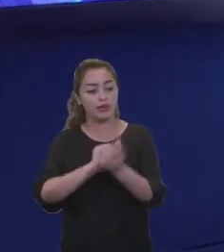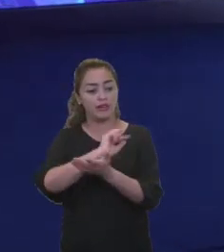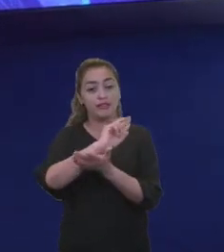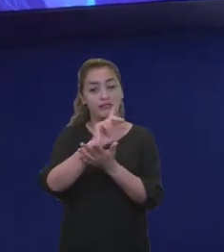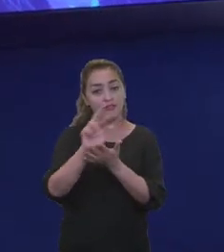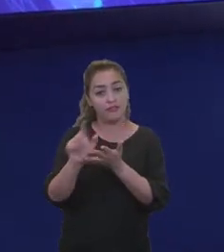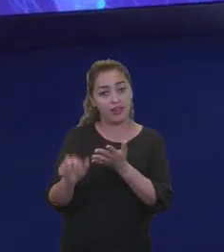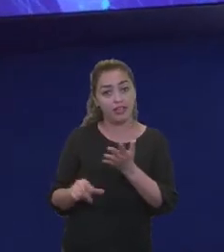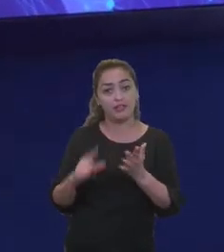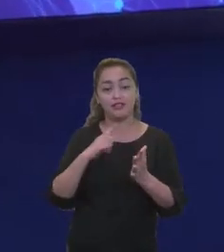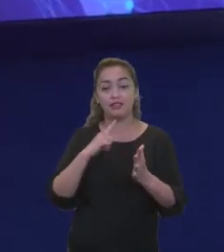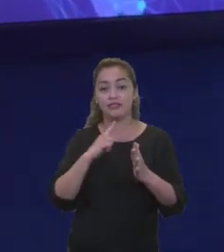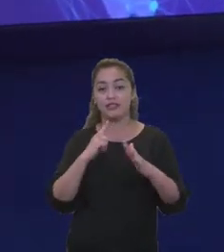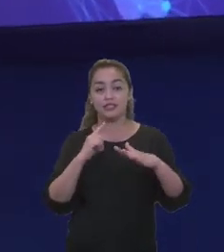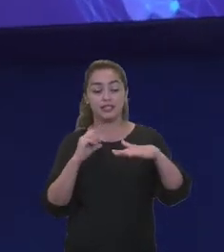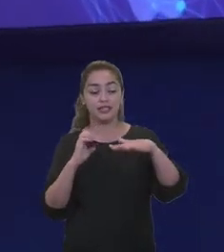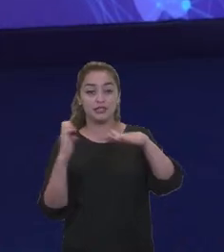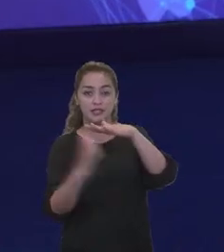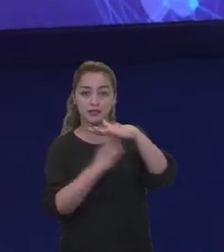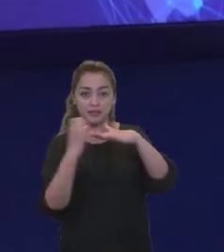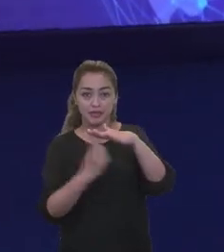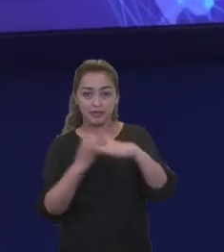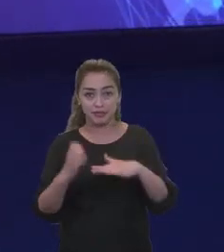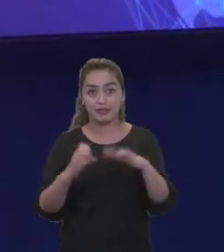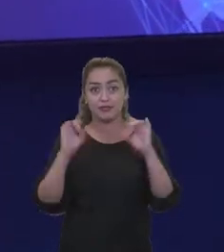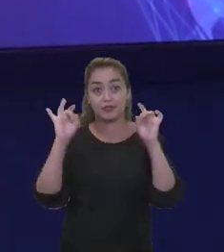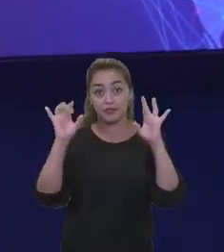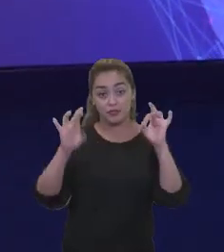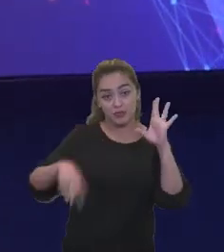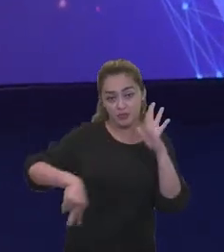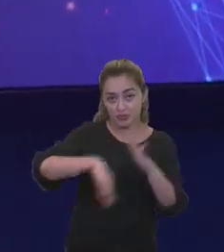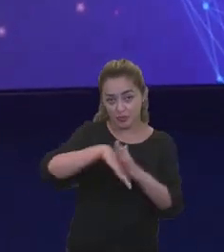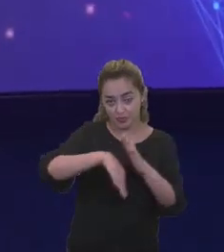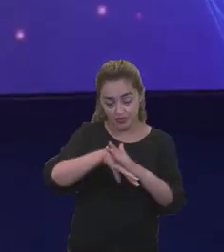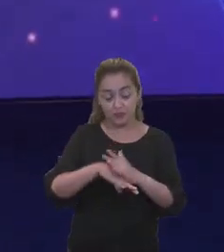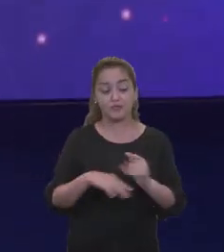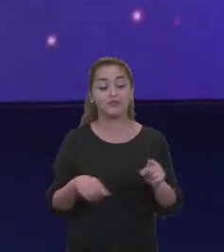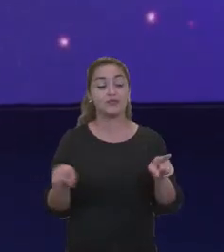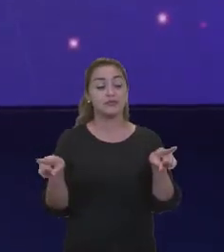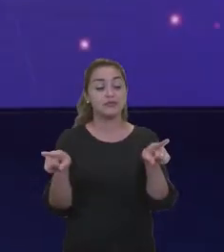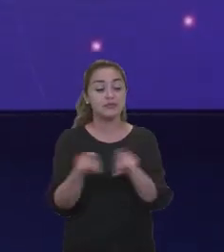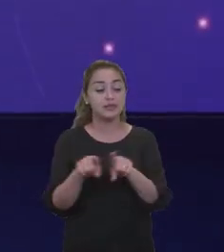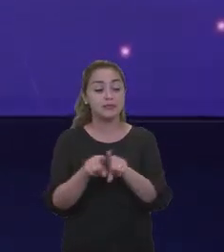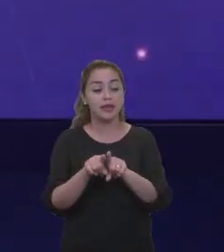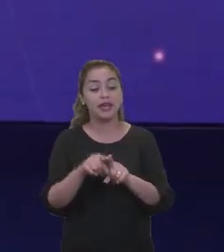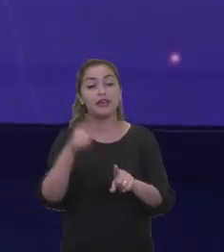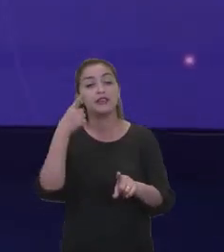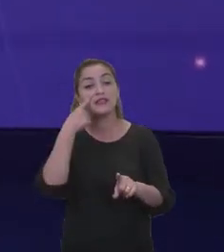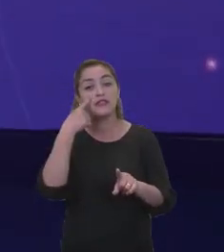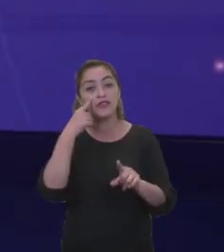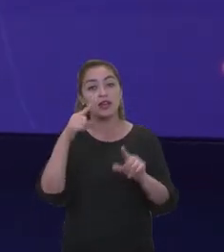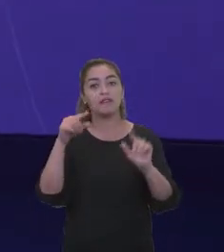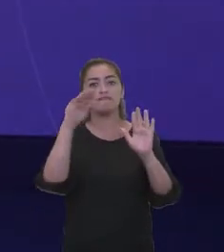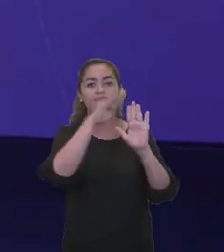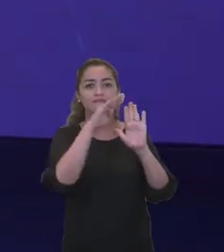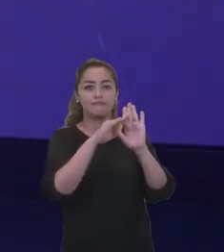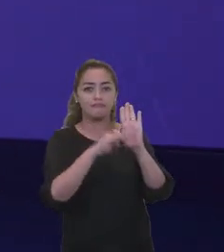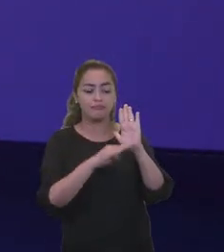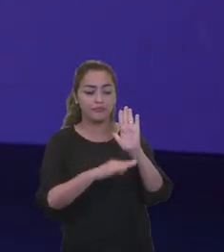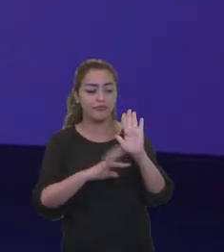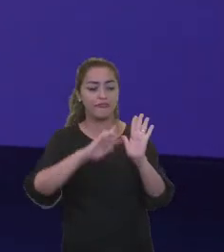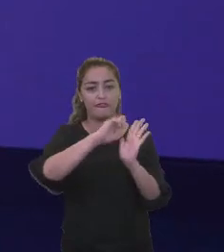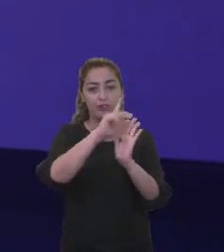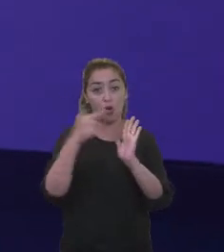speech of the Washington Commanders National Football League. Jason Wright, and also a panel with